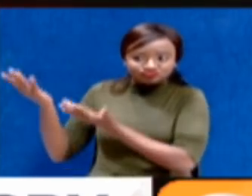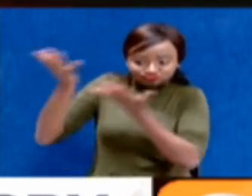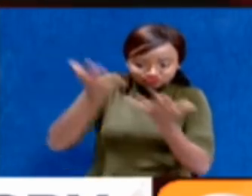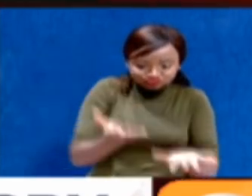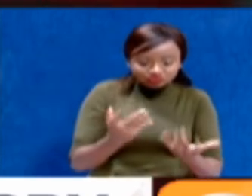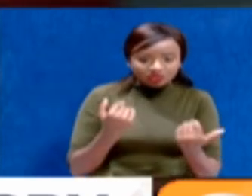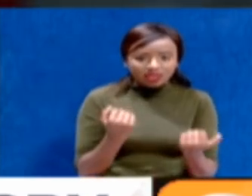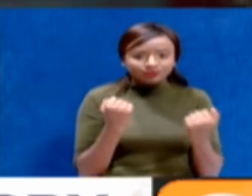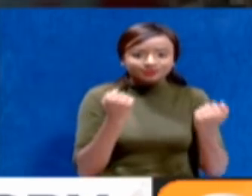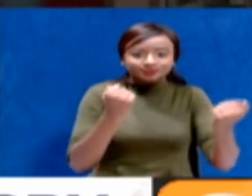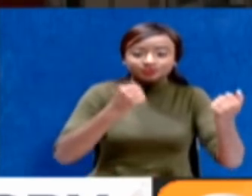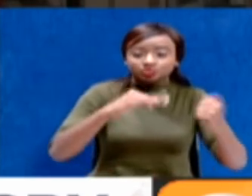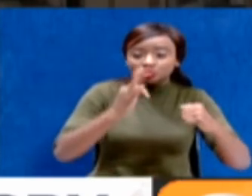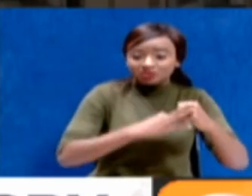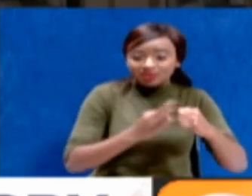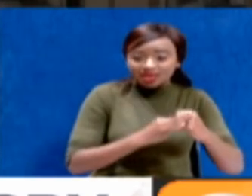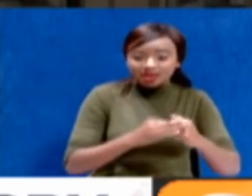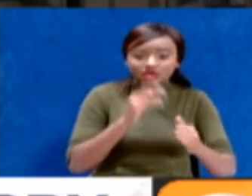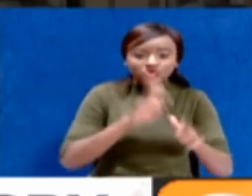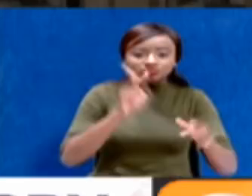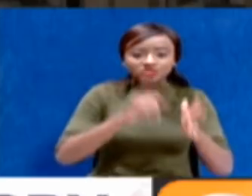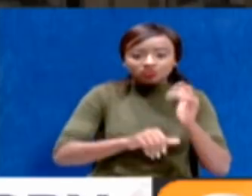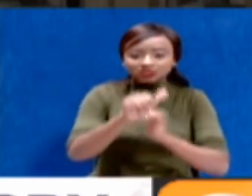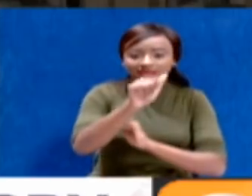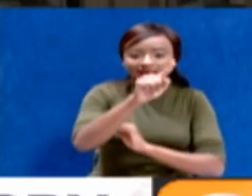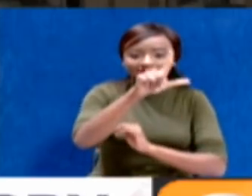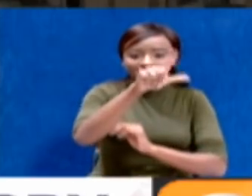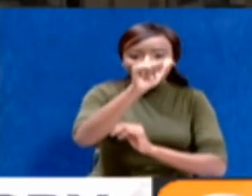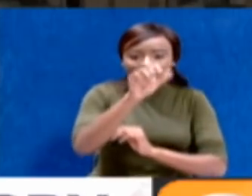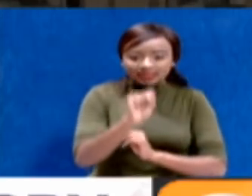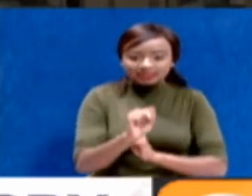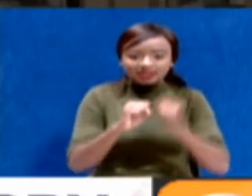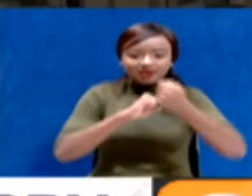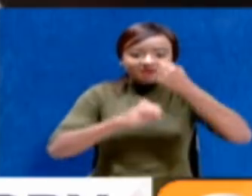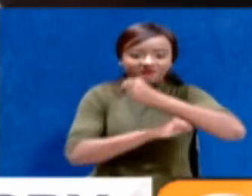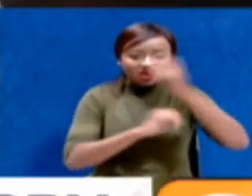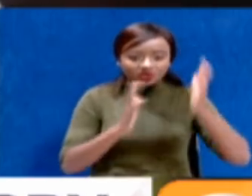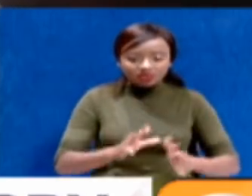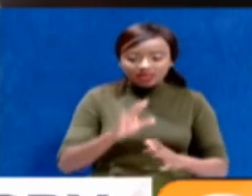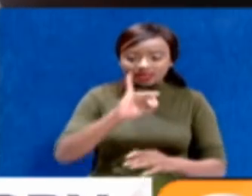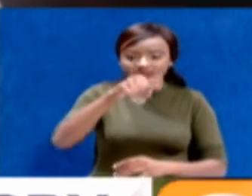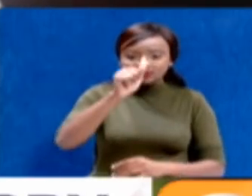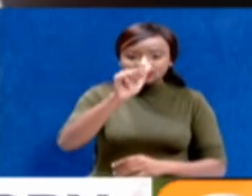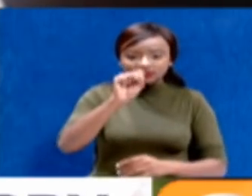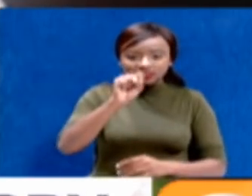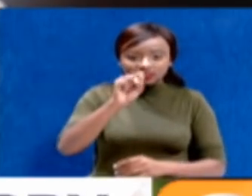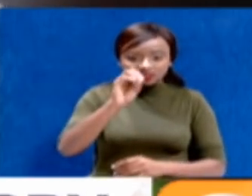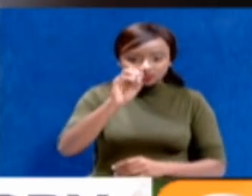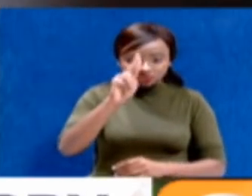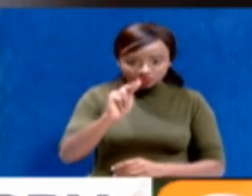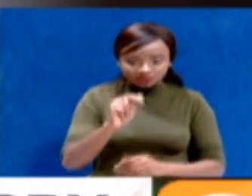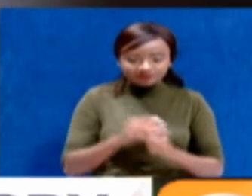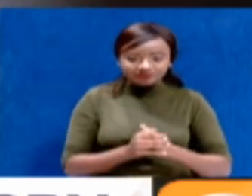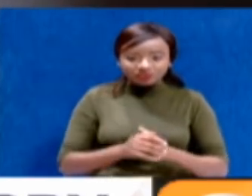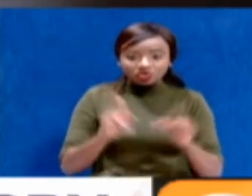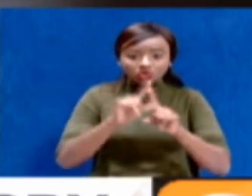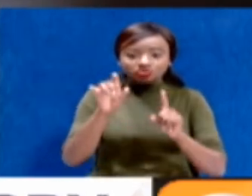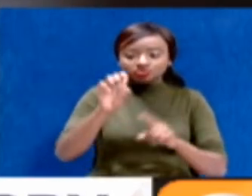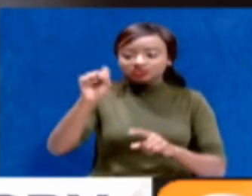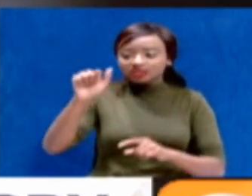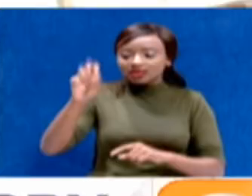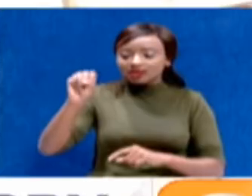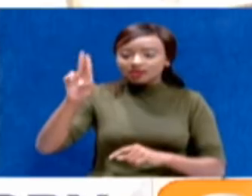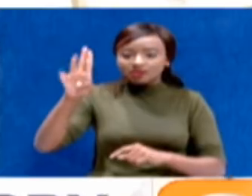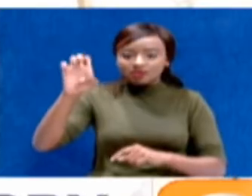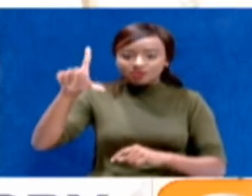then driven to Kibera by the Atlas Foundation's officials, led by the founder Jason Leonard, another England legend, Simon Shaw and